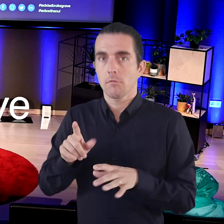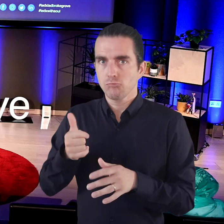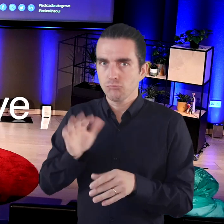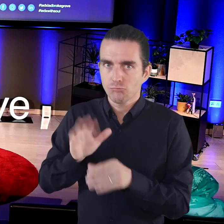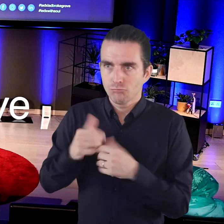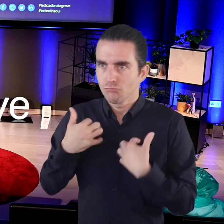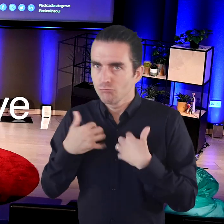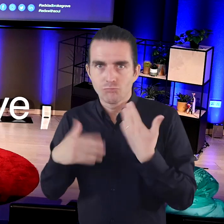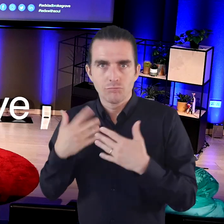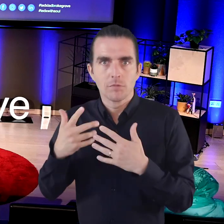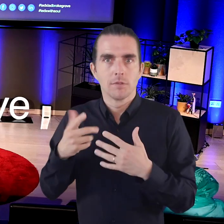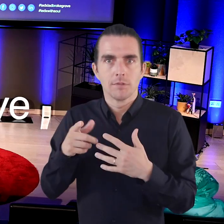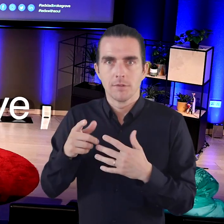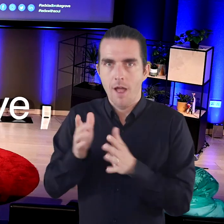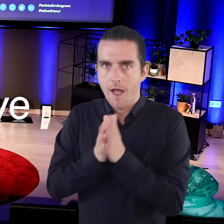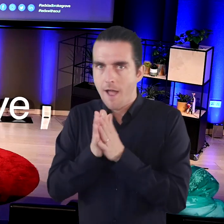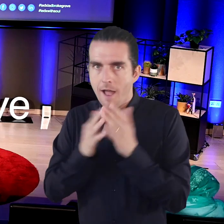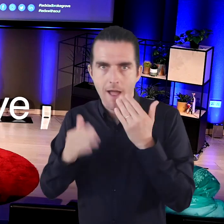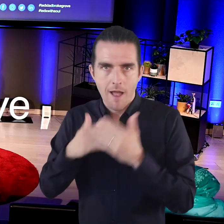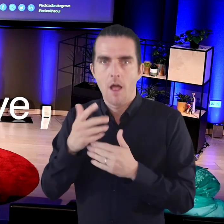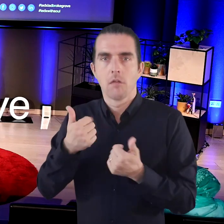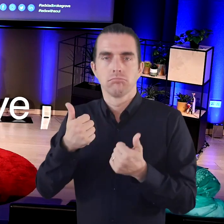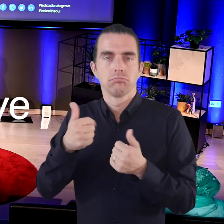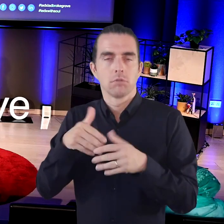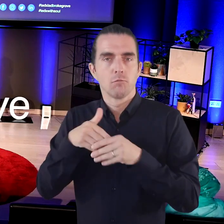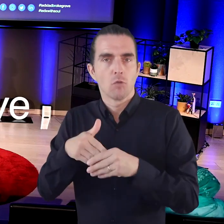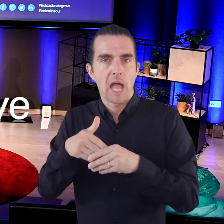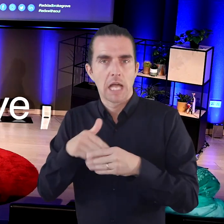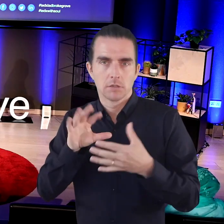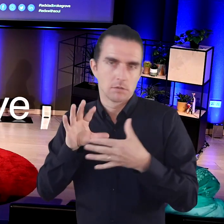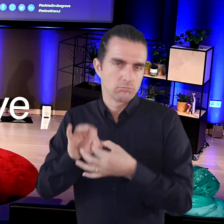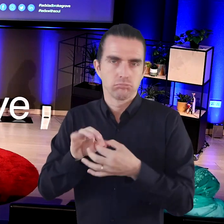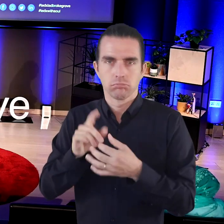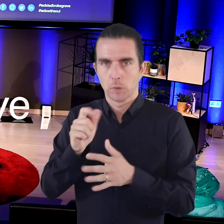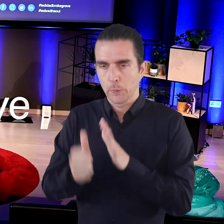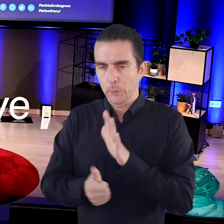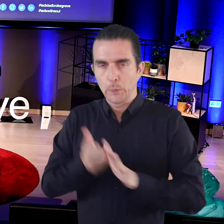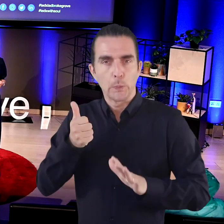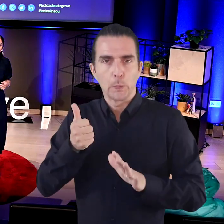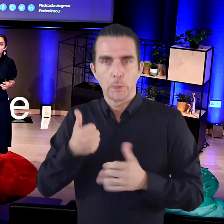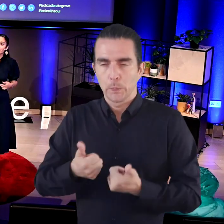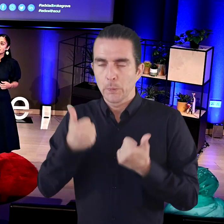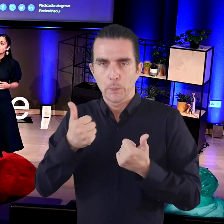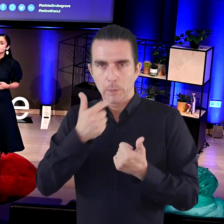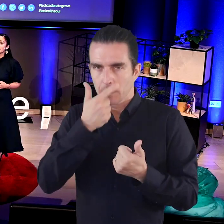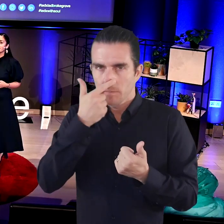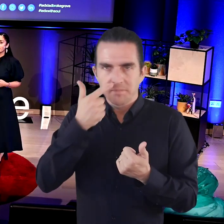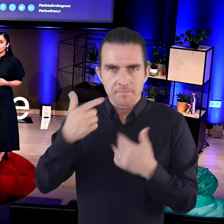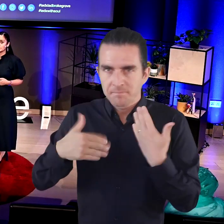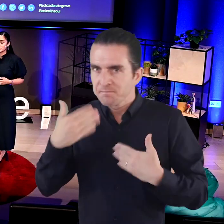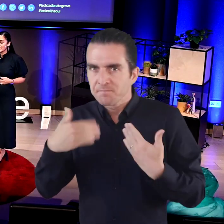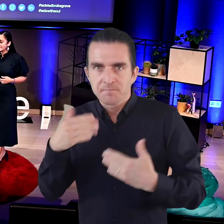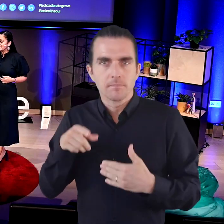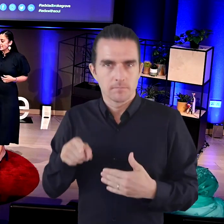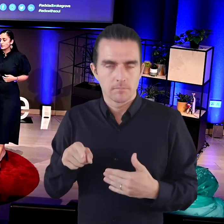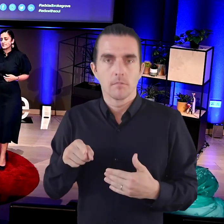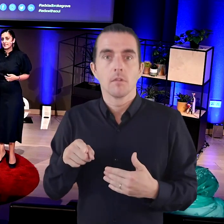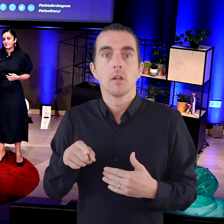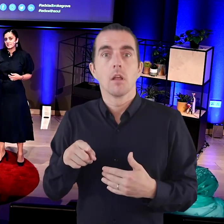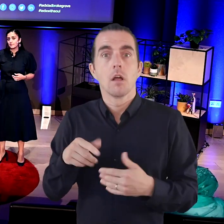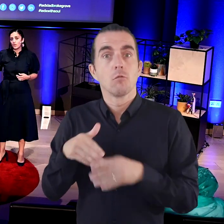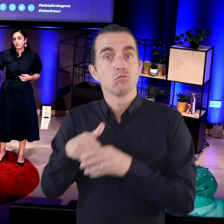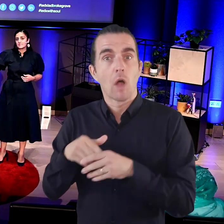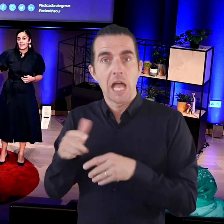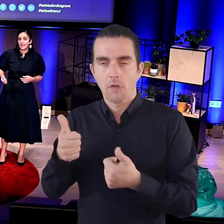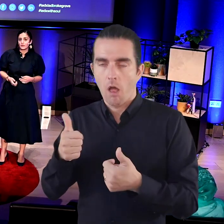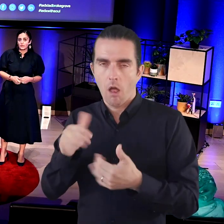He formed friendships and explored his talents freely. One of the friendships he formed continued to